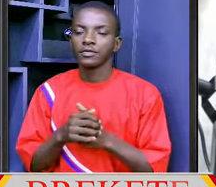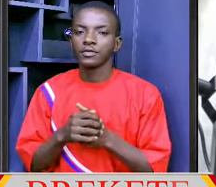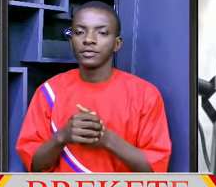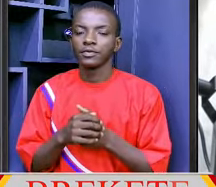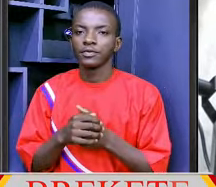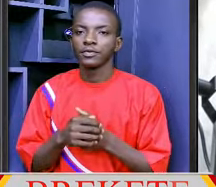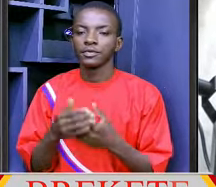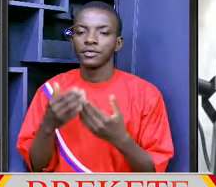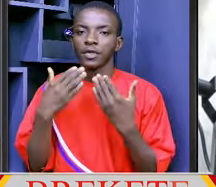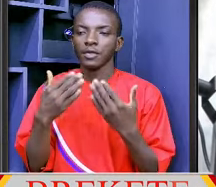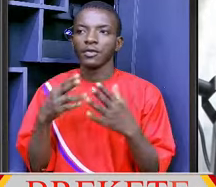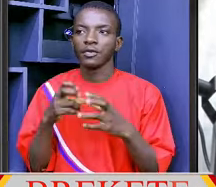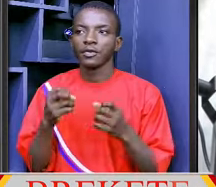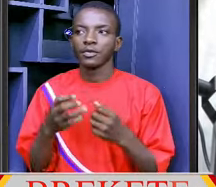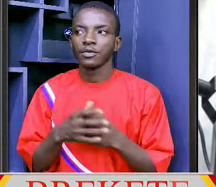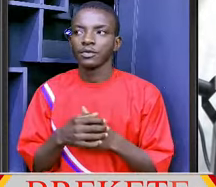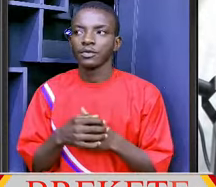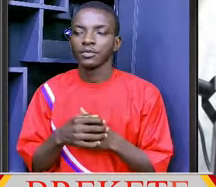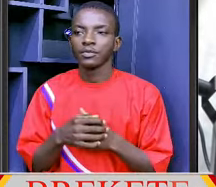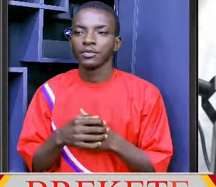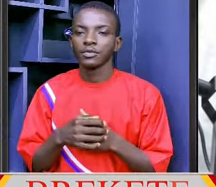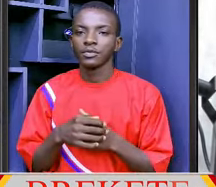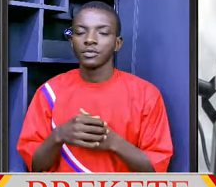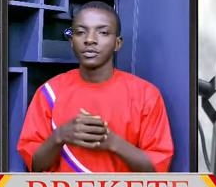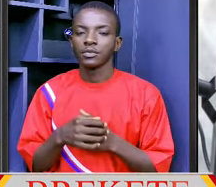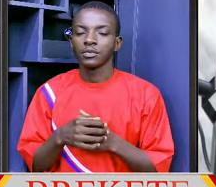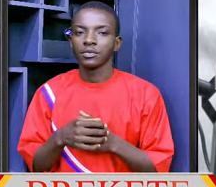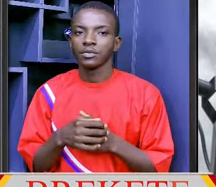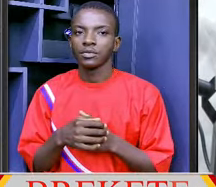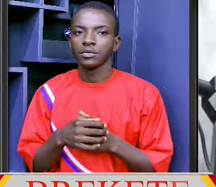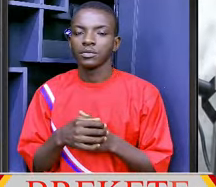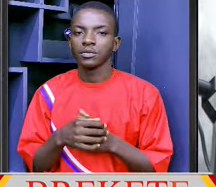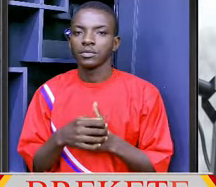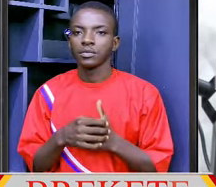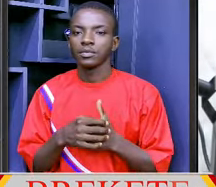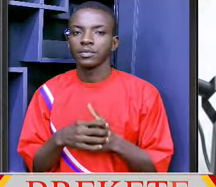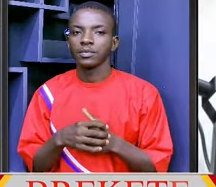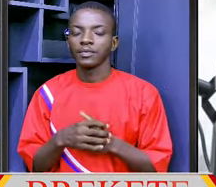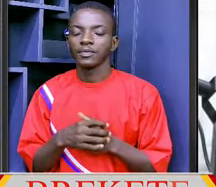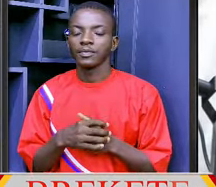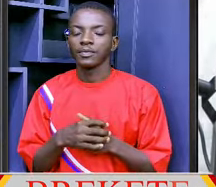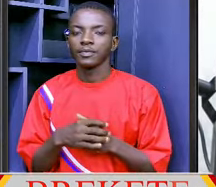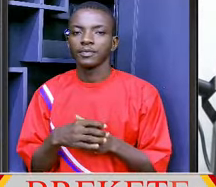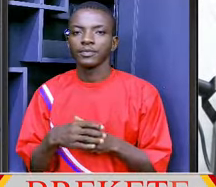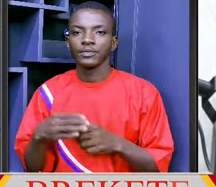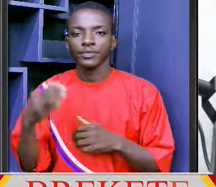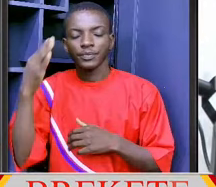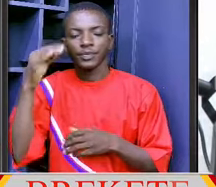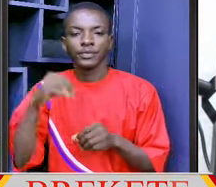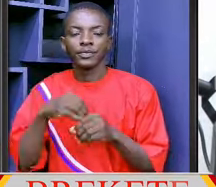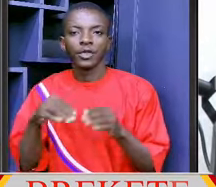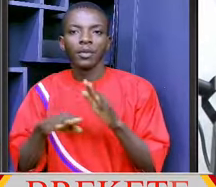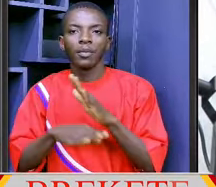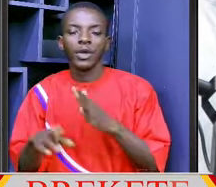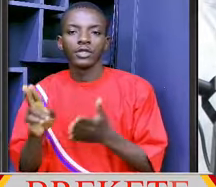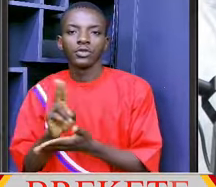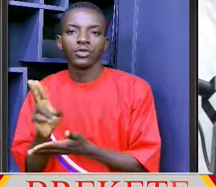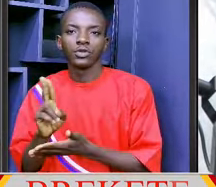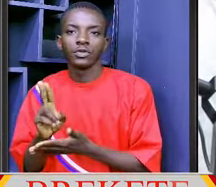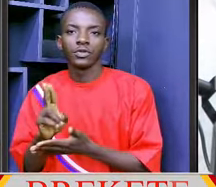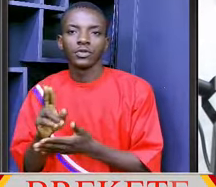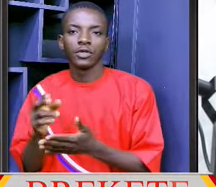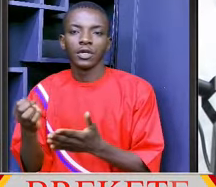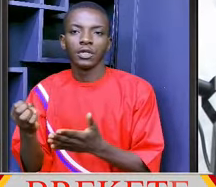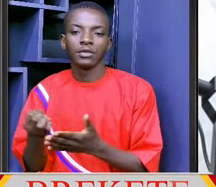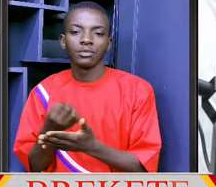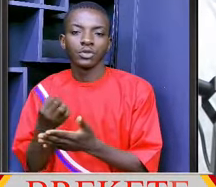sir. Thank you very much. Yes, when we there for, you know, say for Bayes University